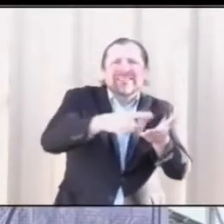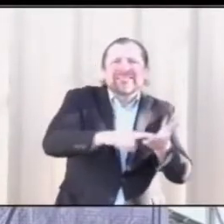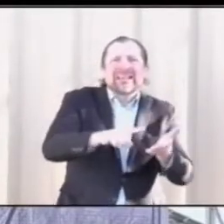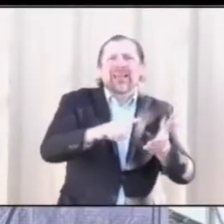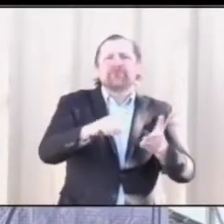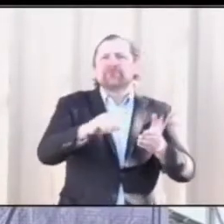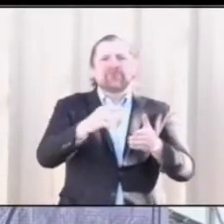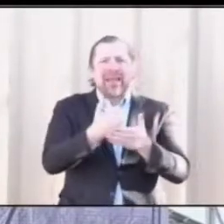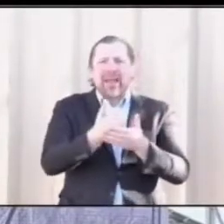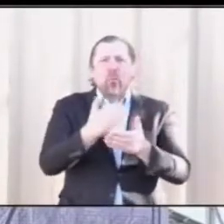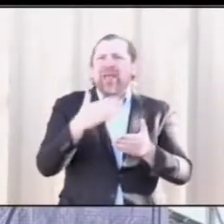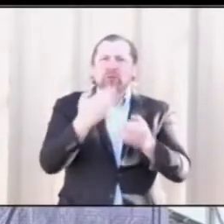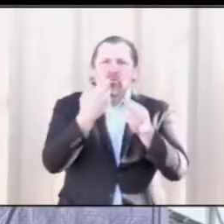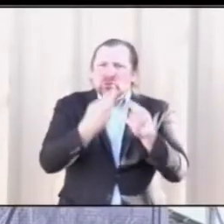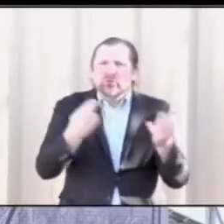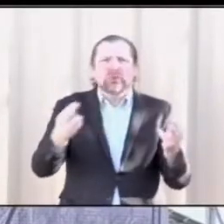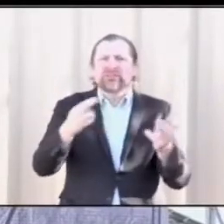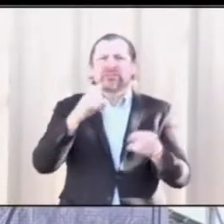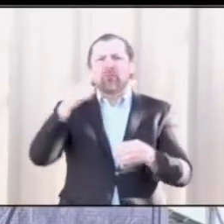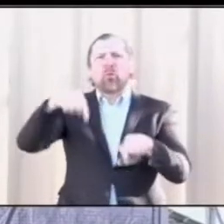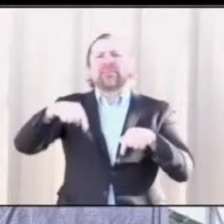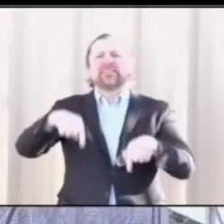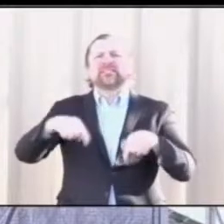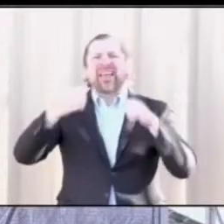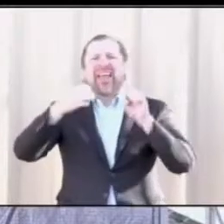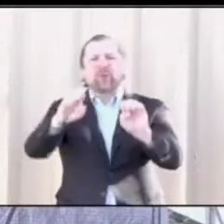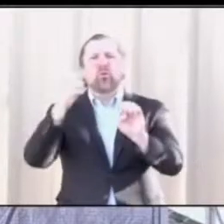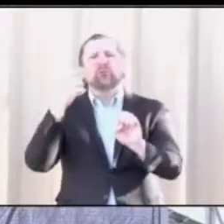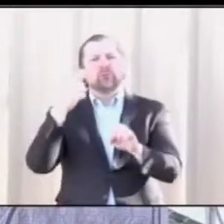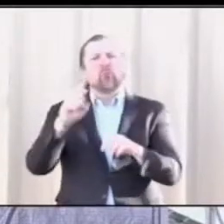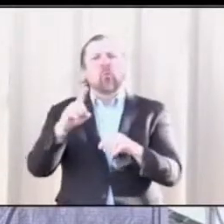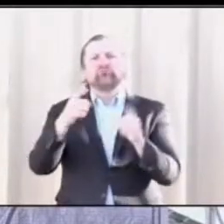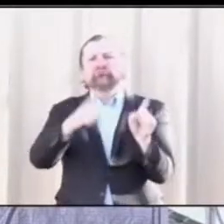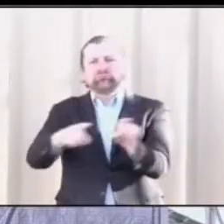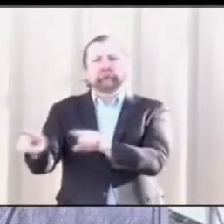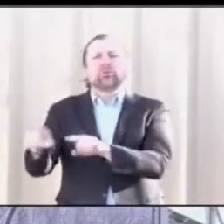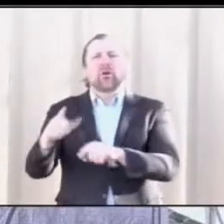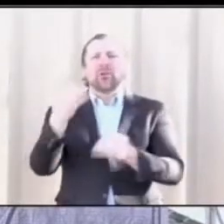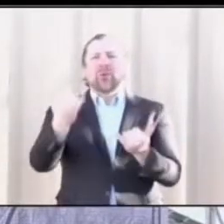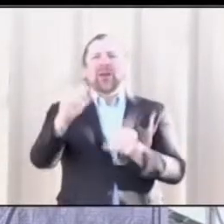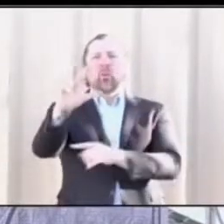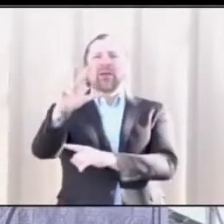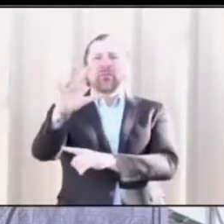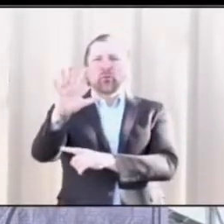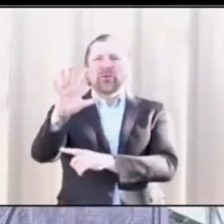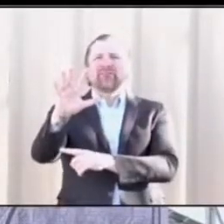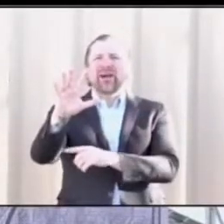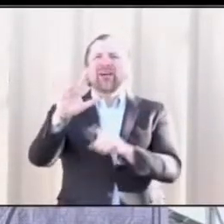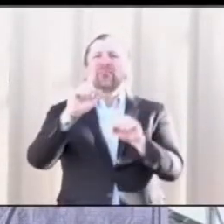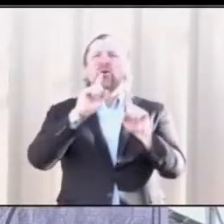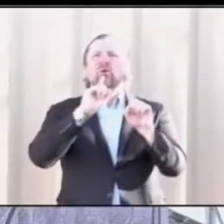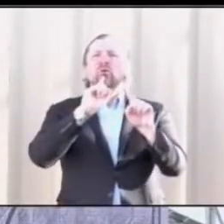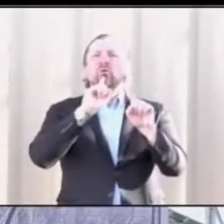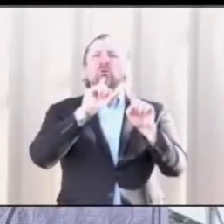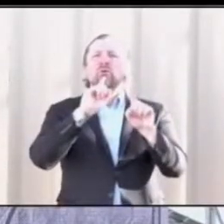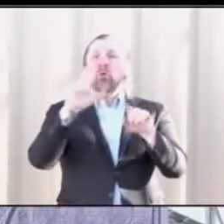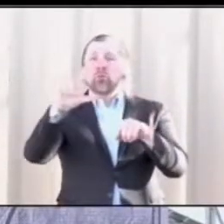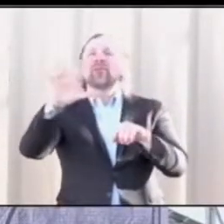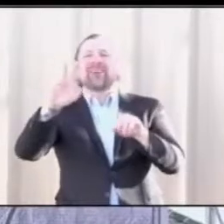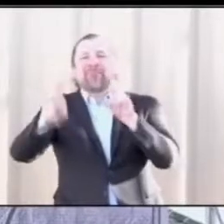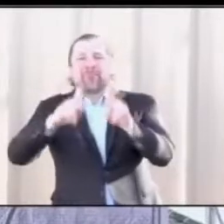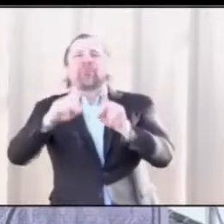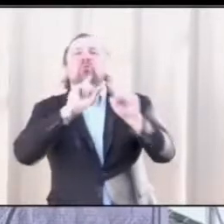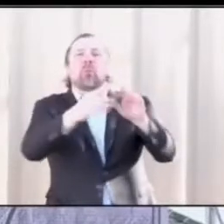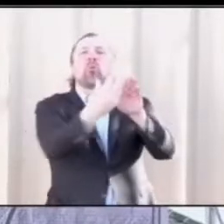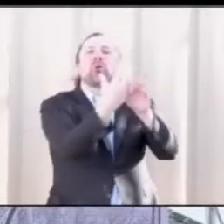have dedicated resources to these efforts. As of this morning, we have 35 reported missing. 20 of those have been found safe.